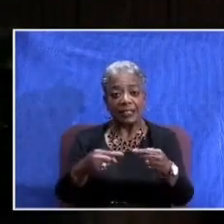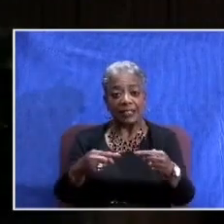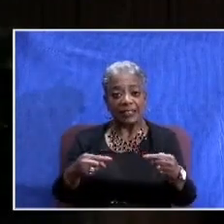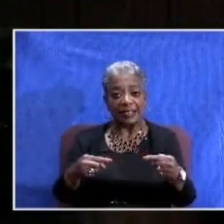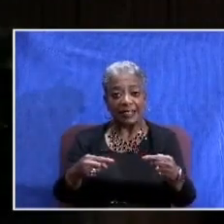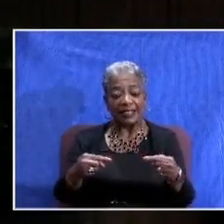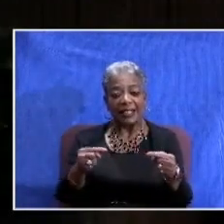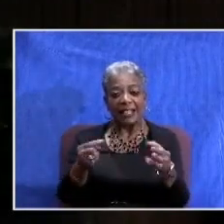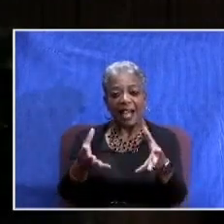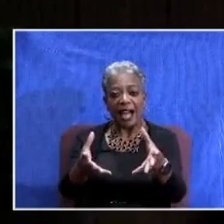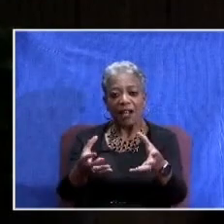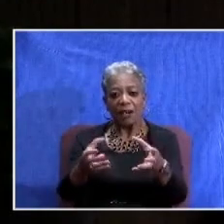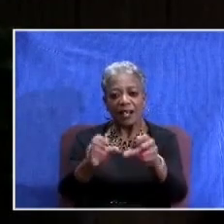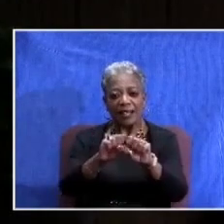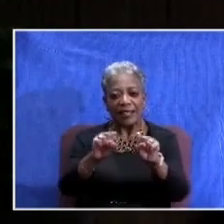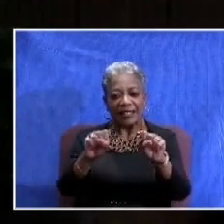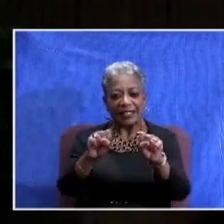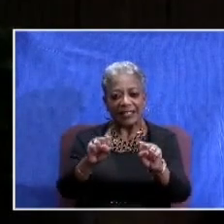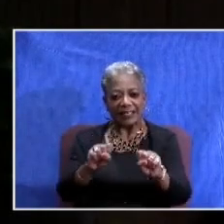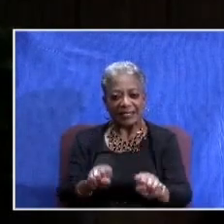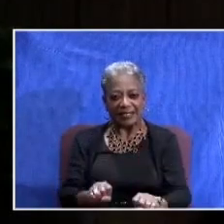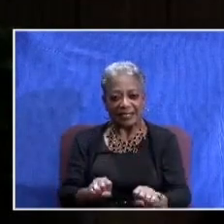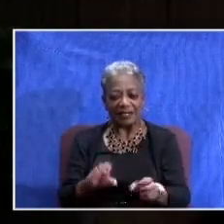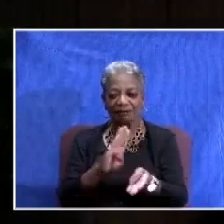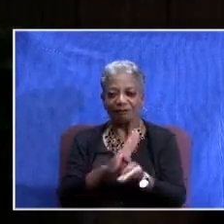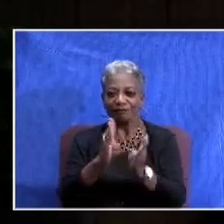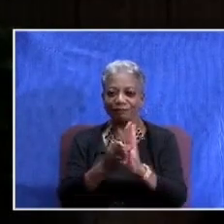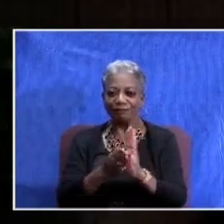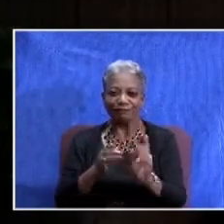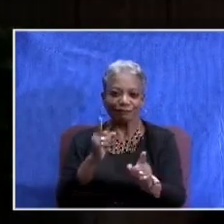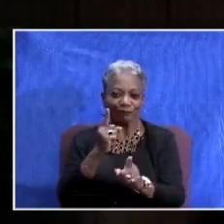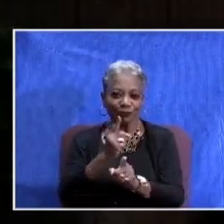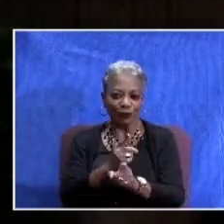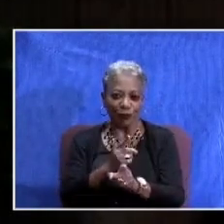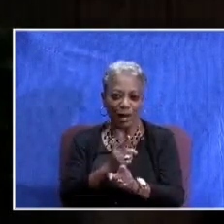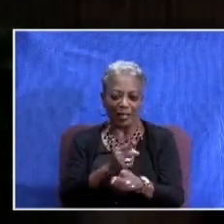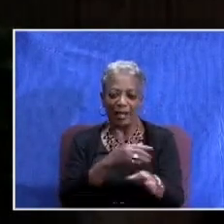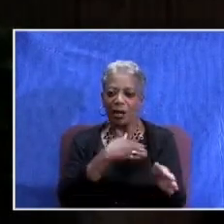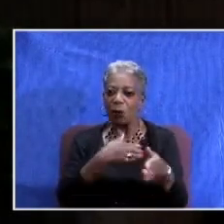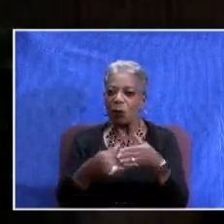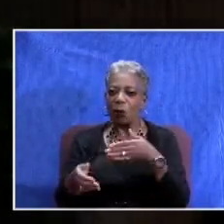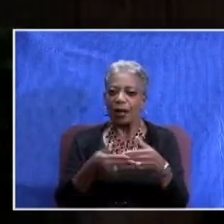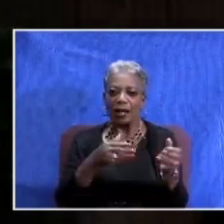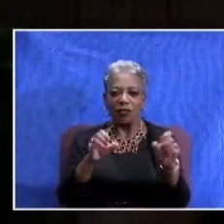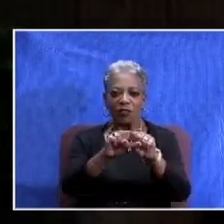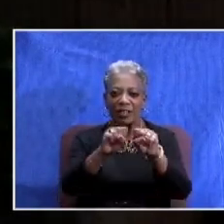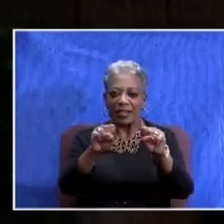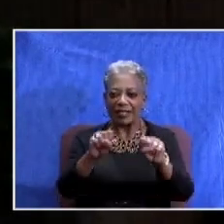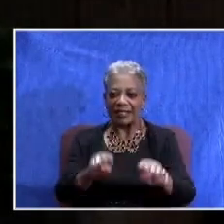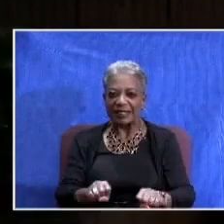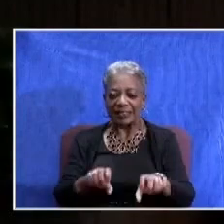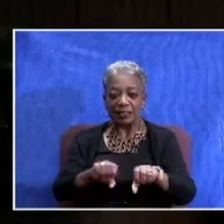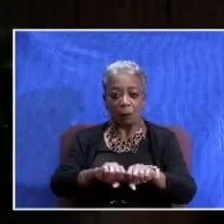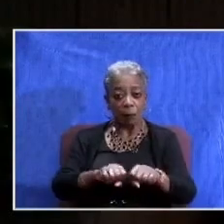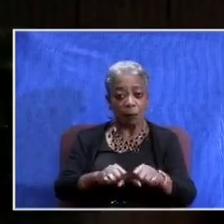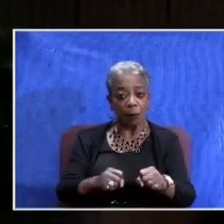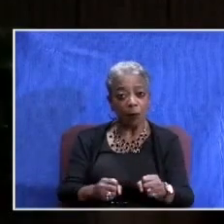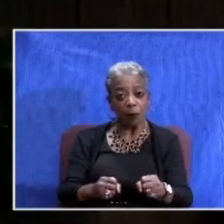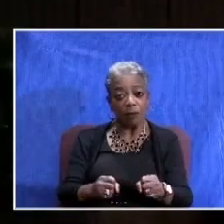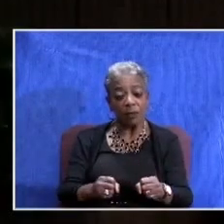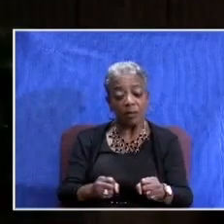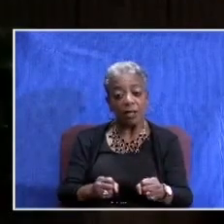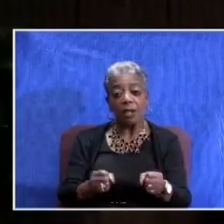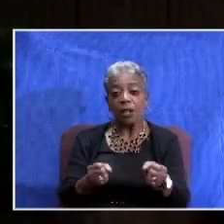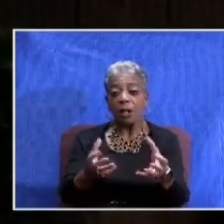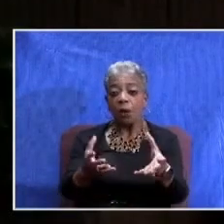the system to fix what the system broke. And